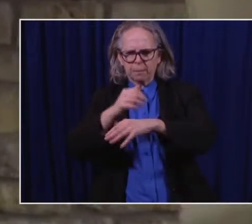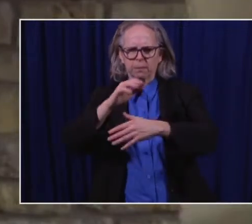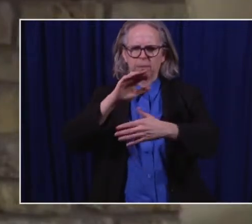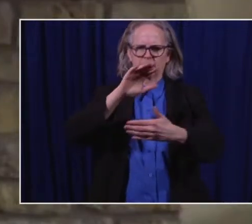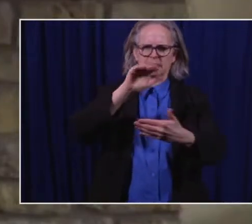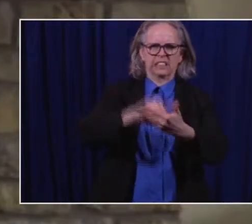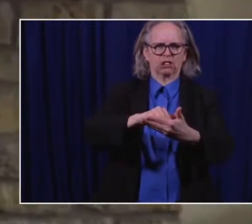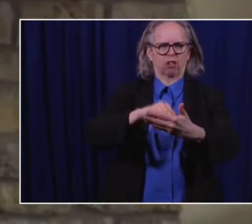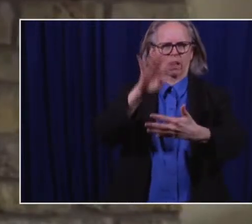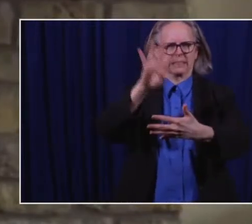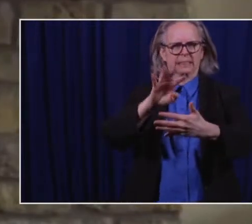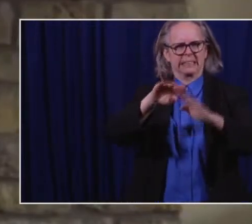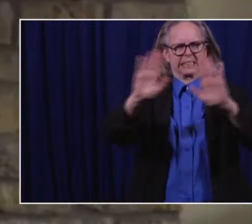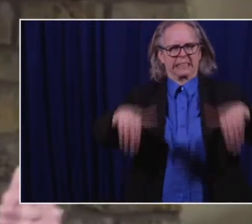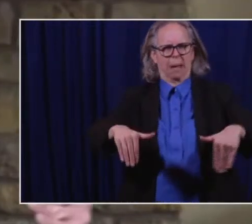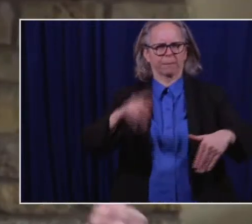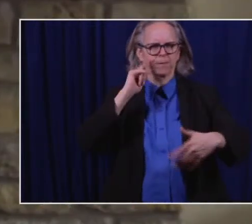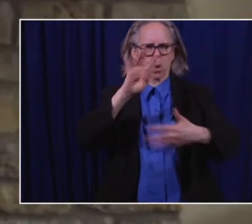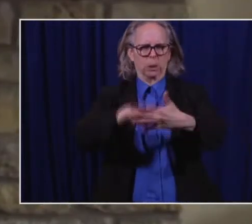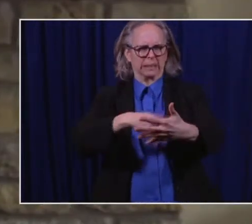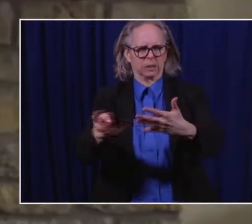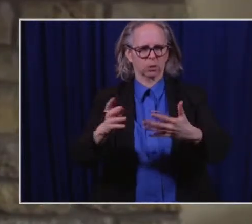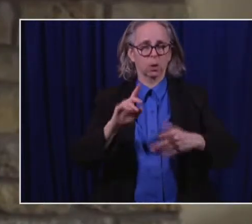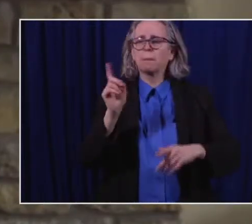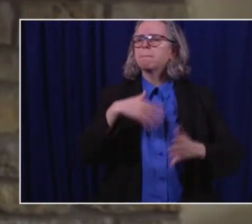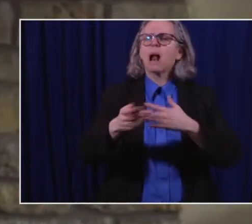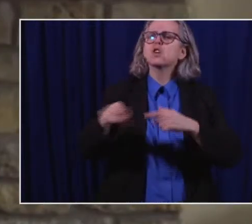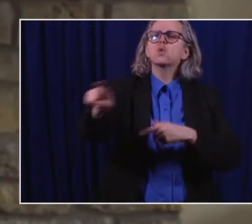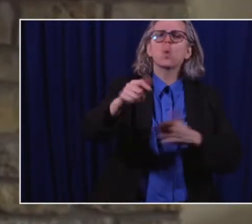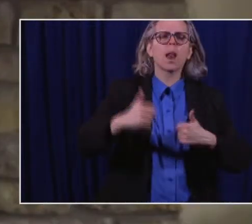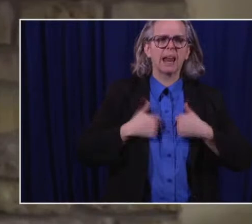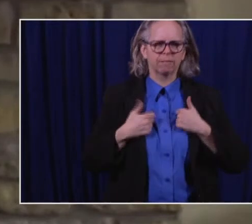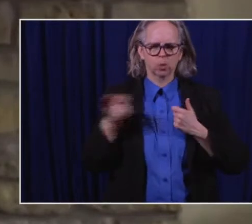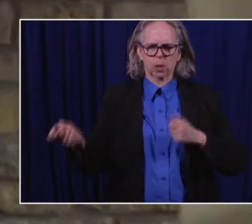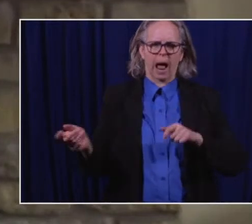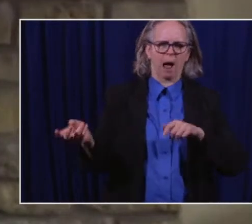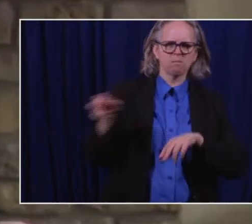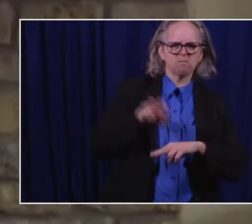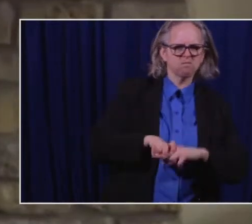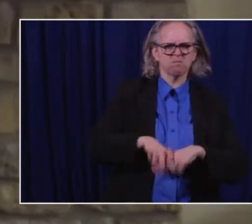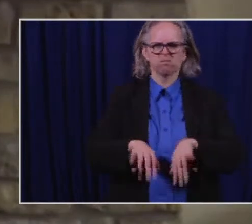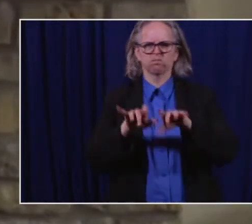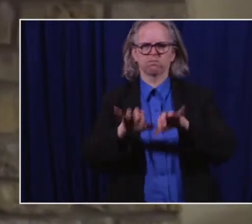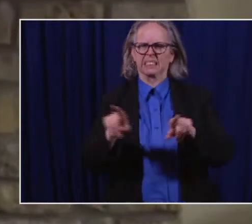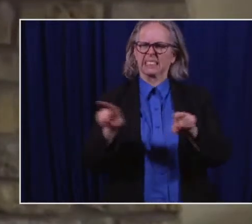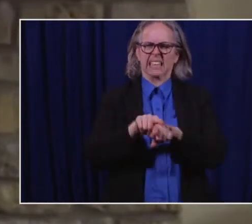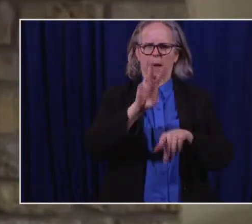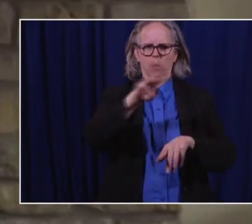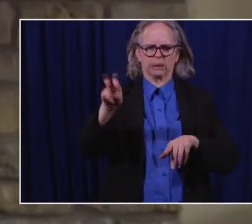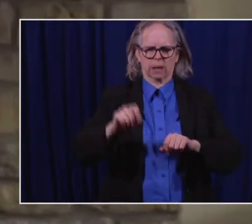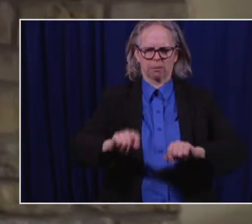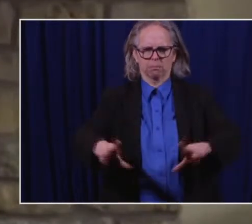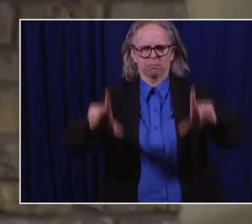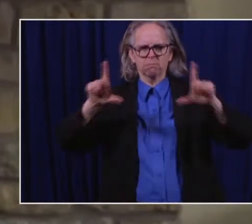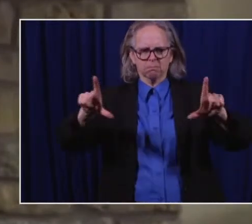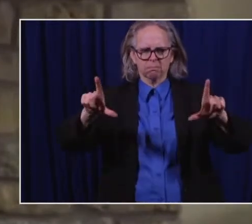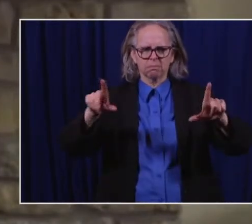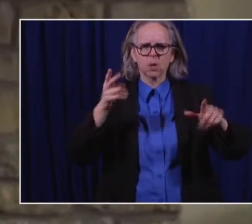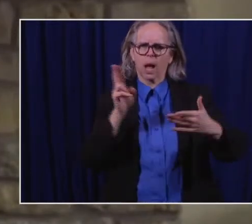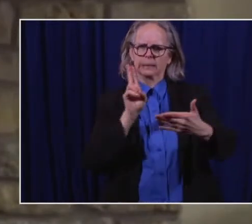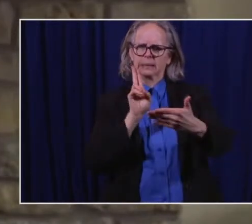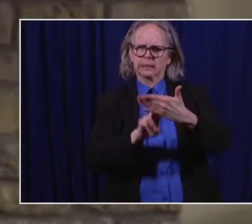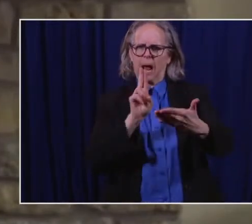portal, and you will be able then to link in your county to places, and you will be able to register by the